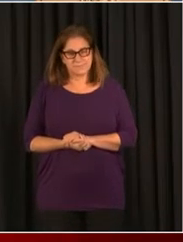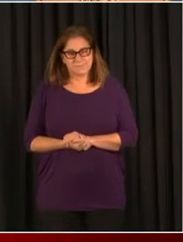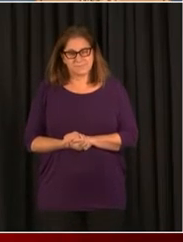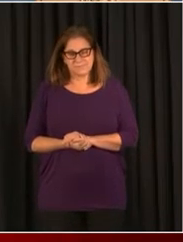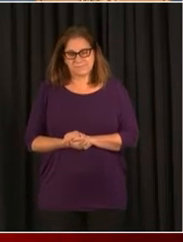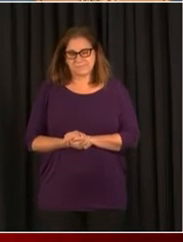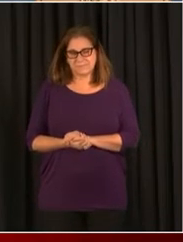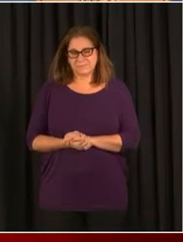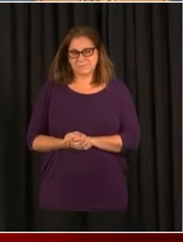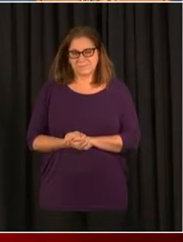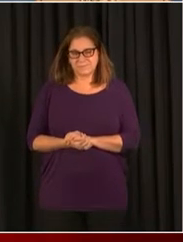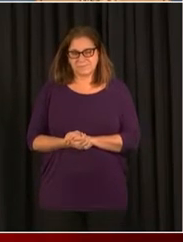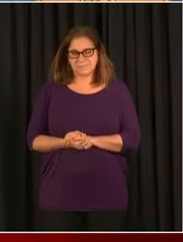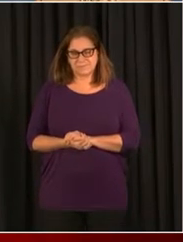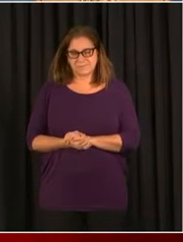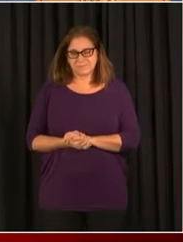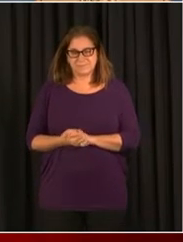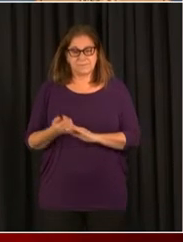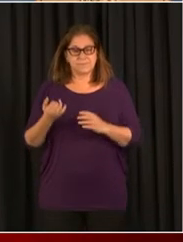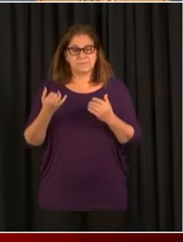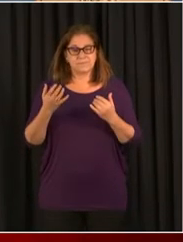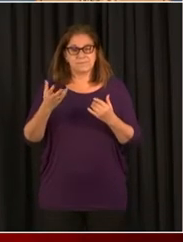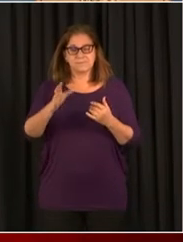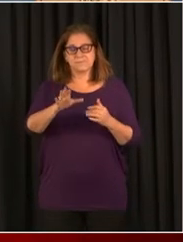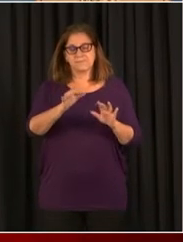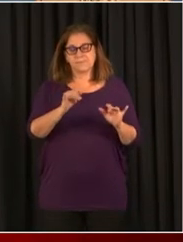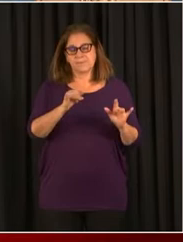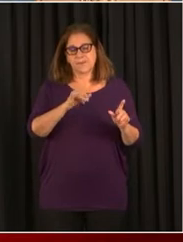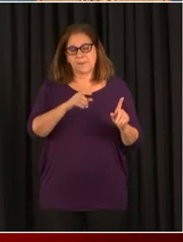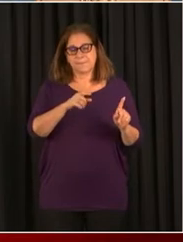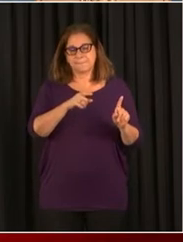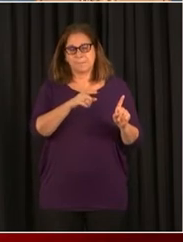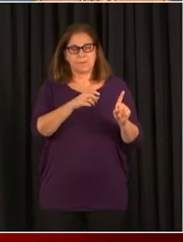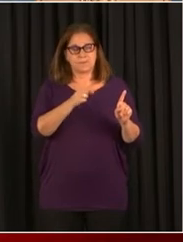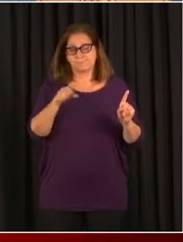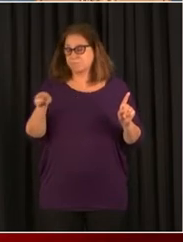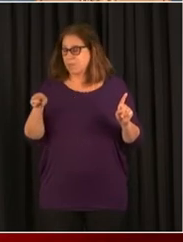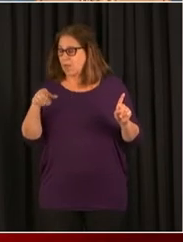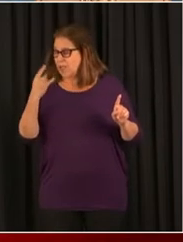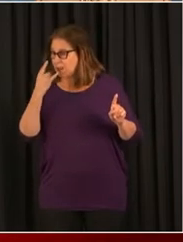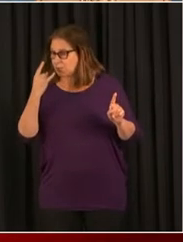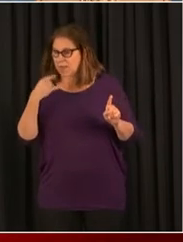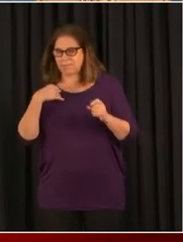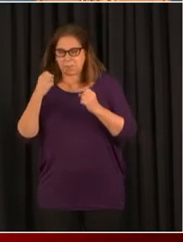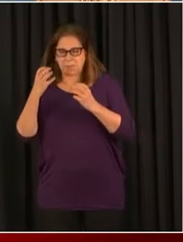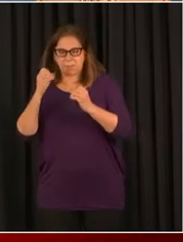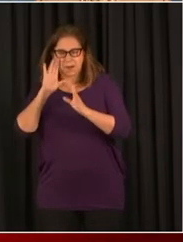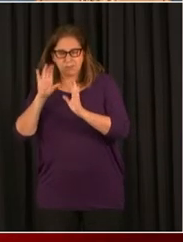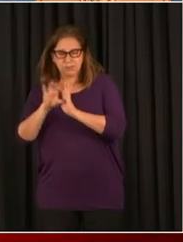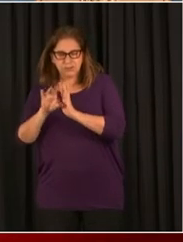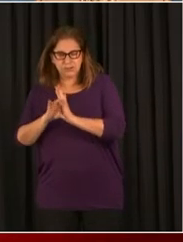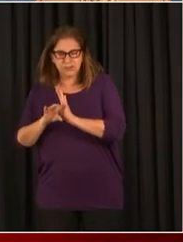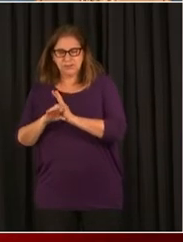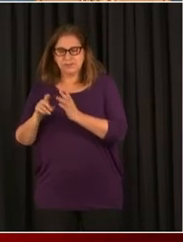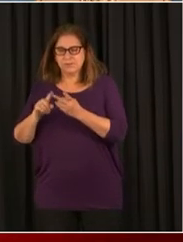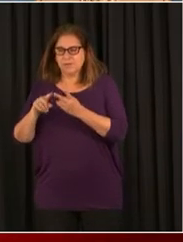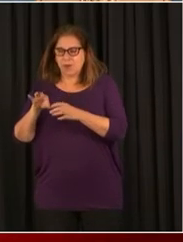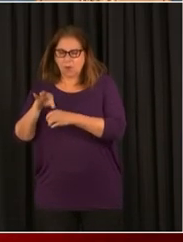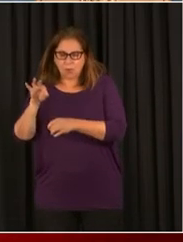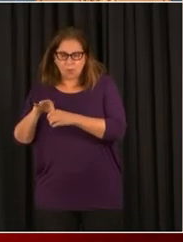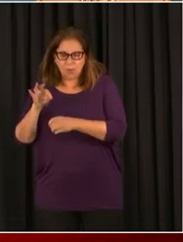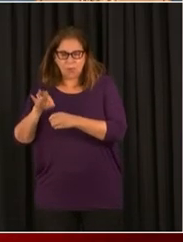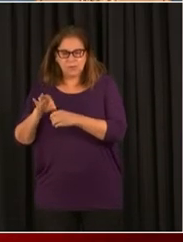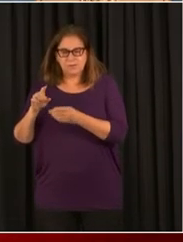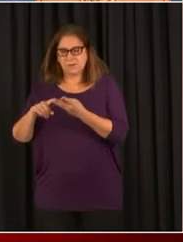about our little ghosts and goblins. In a month from now, we need to also celebrate. We're